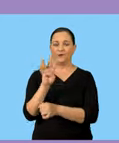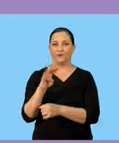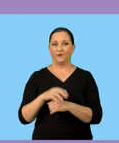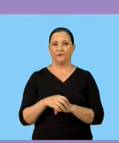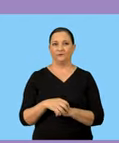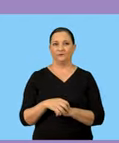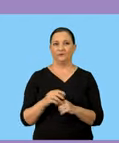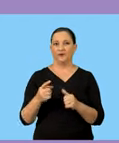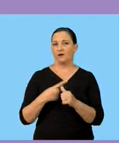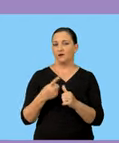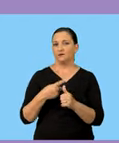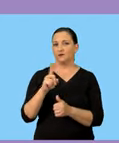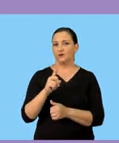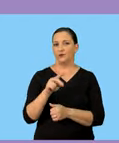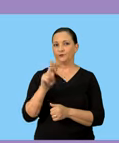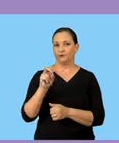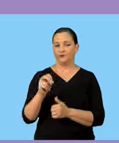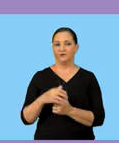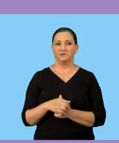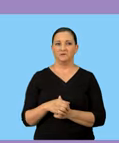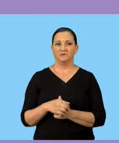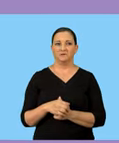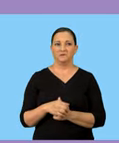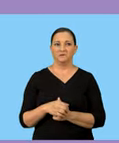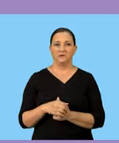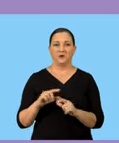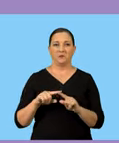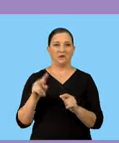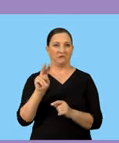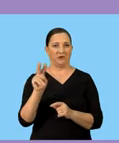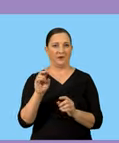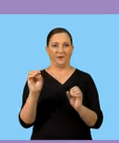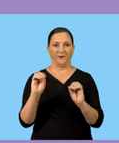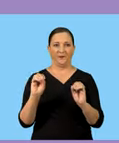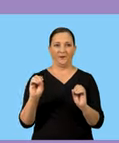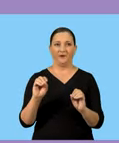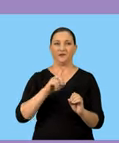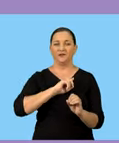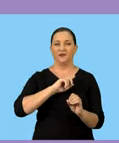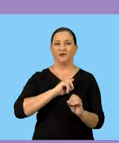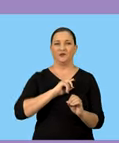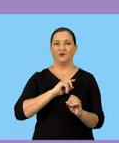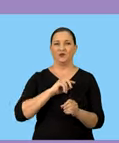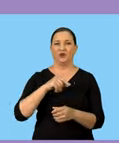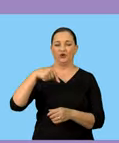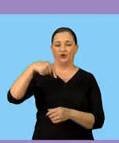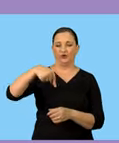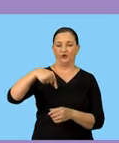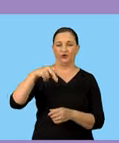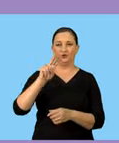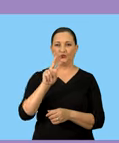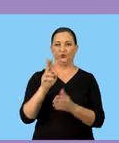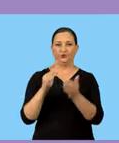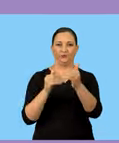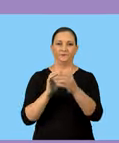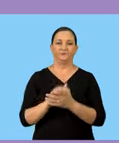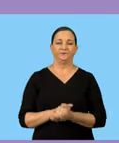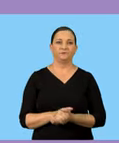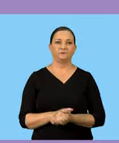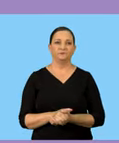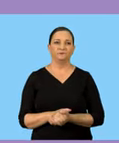are adding here, we have the 5 multiplied by the 4, that is a 20, and then there are no variables there, so it will